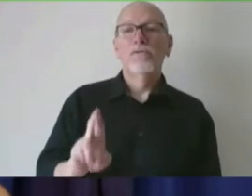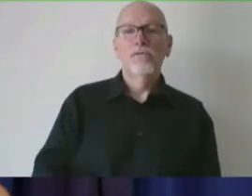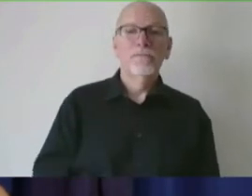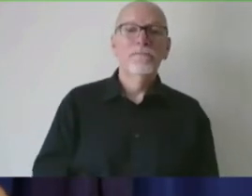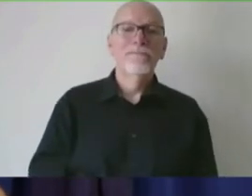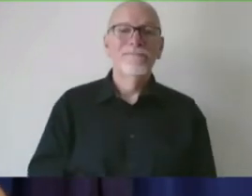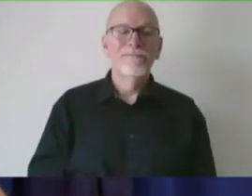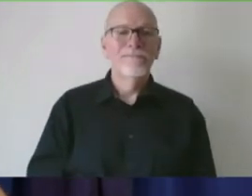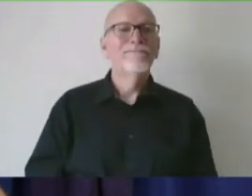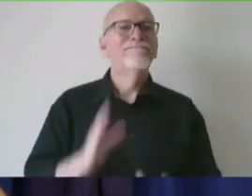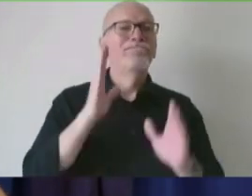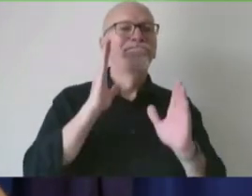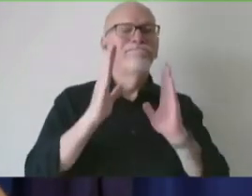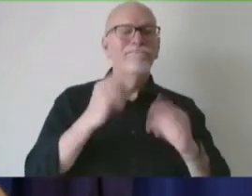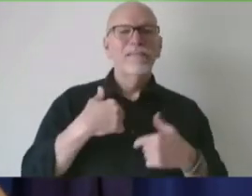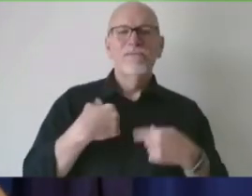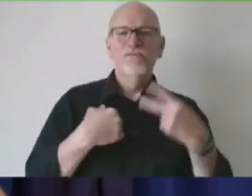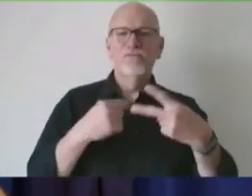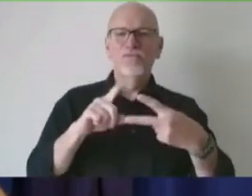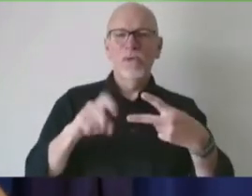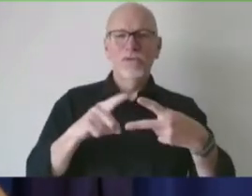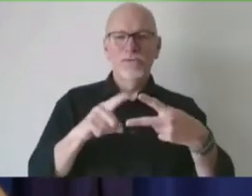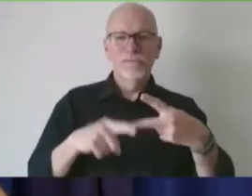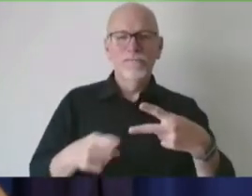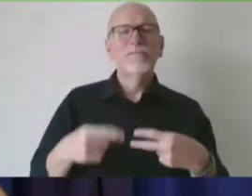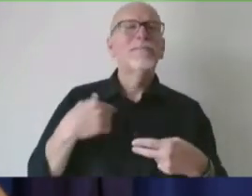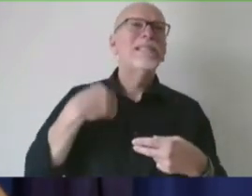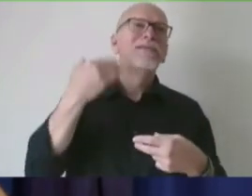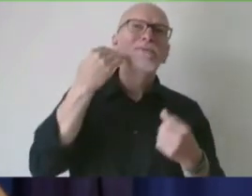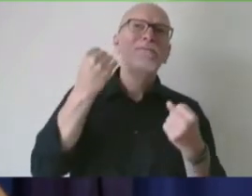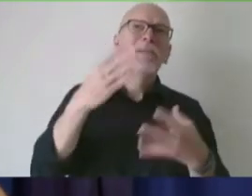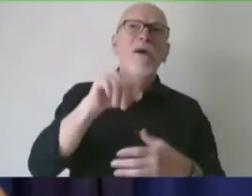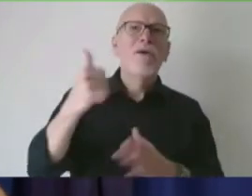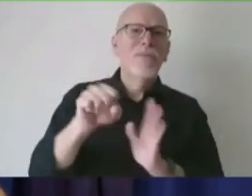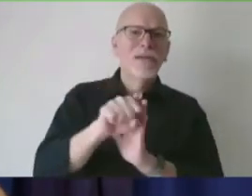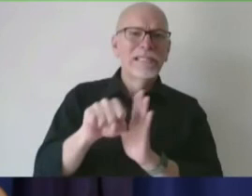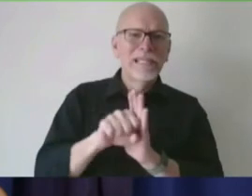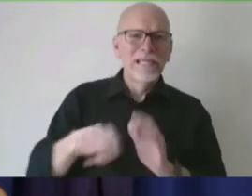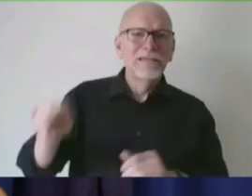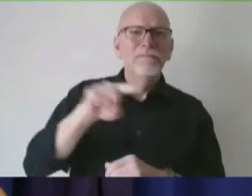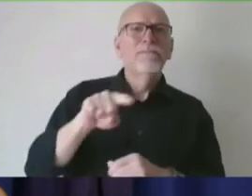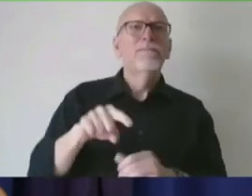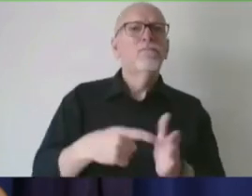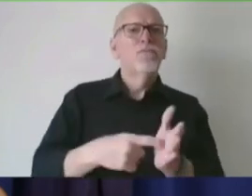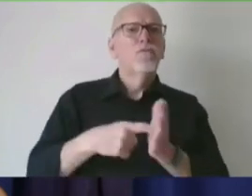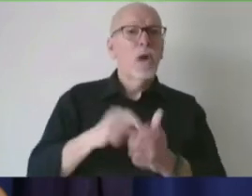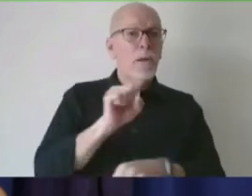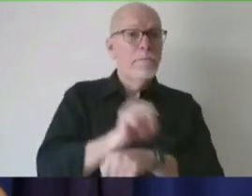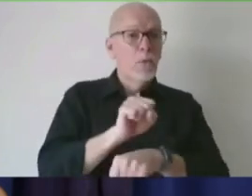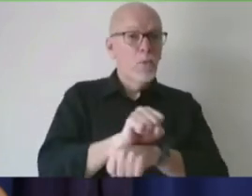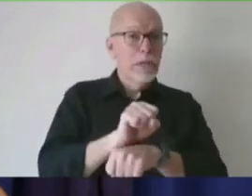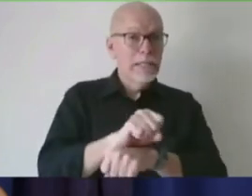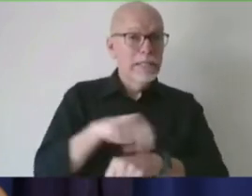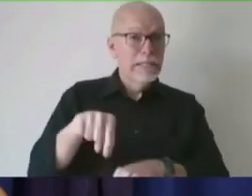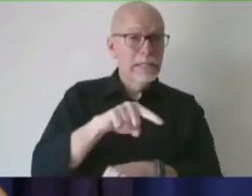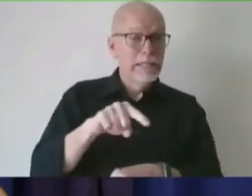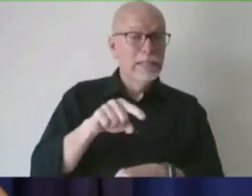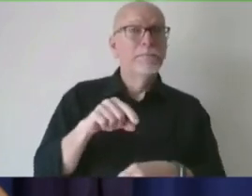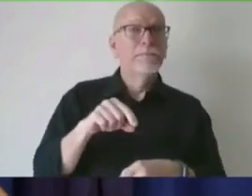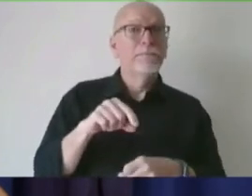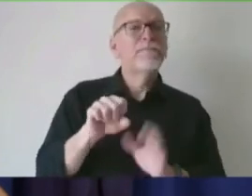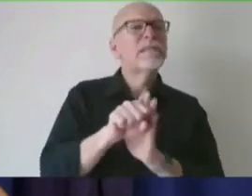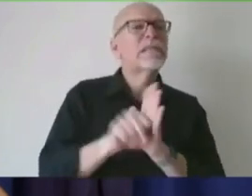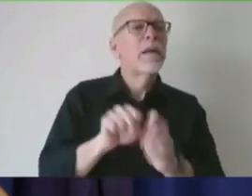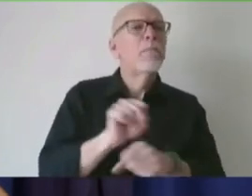Hi there. I have two questions here. I know a lot of other states have required employees to receive, like state